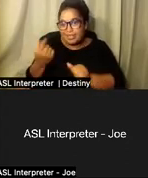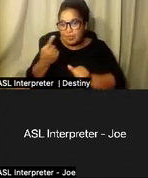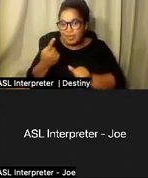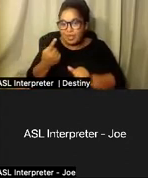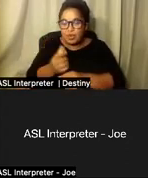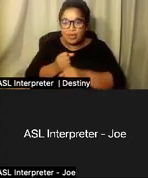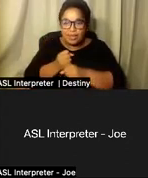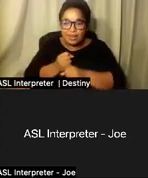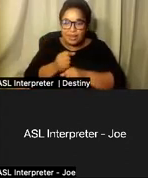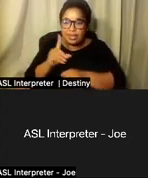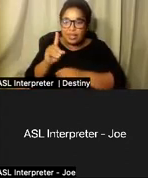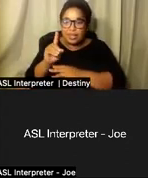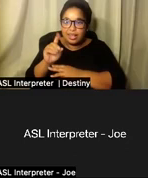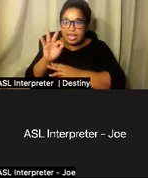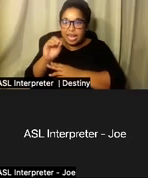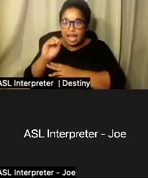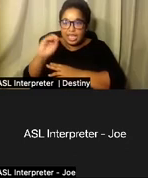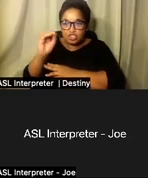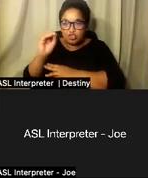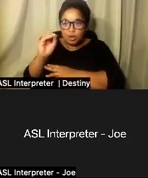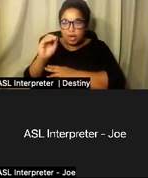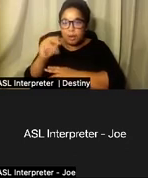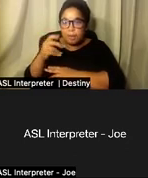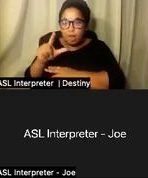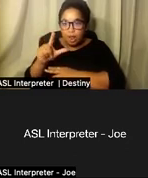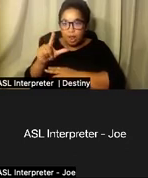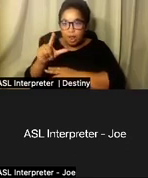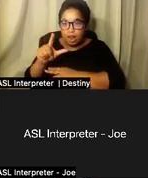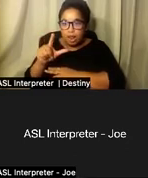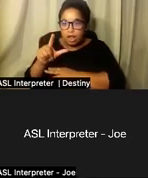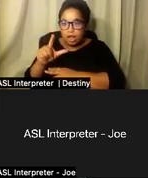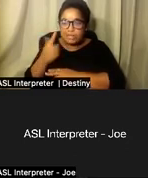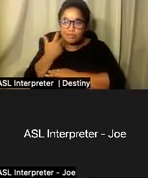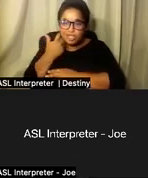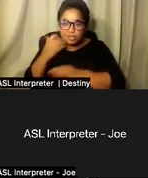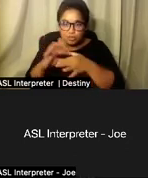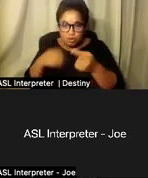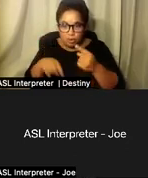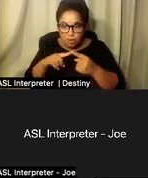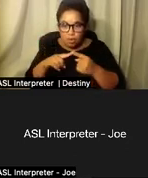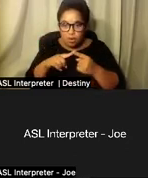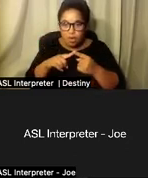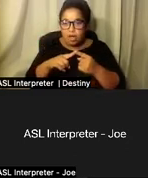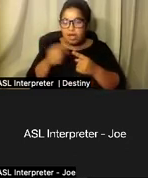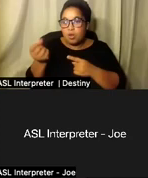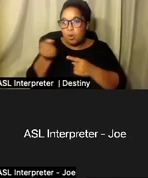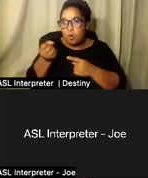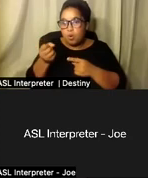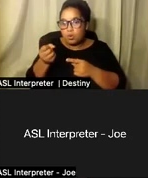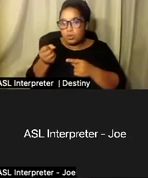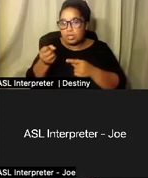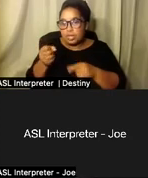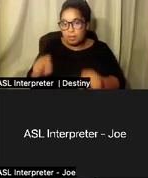getting a 90 degree pull, pulling straight up on it, kind of as you alluded to, and the holding capacity of the